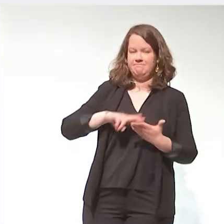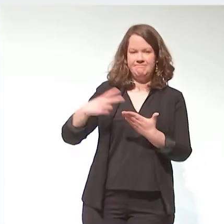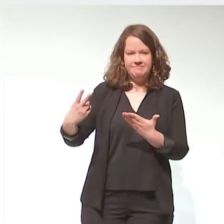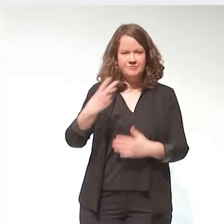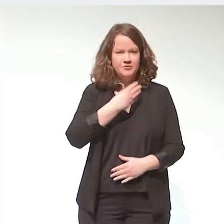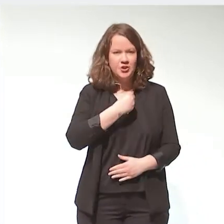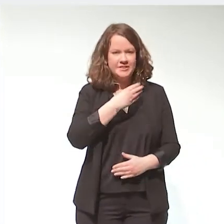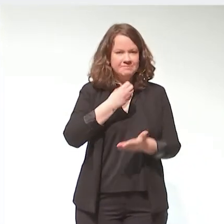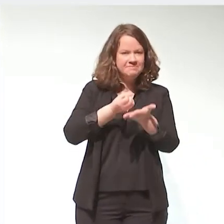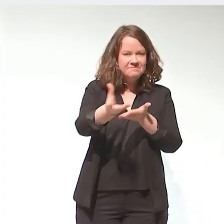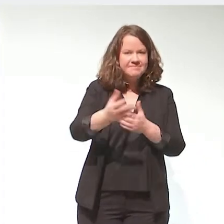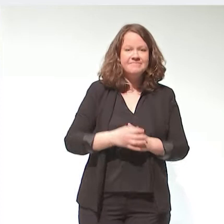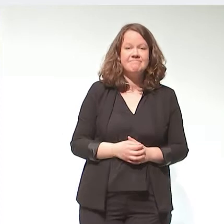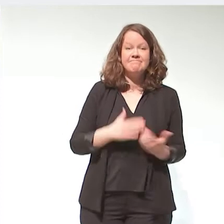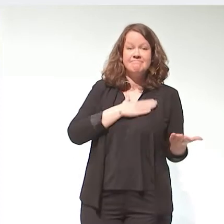Dear friends,